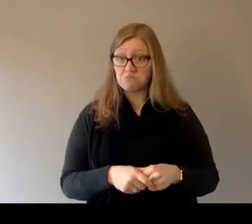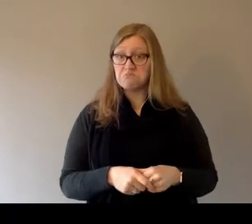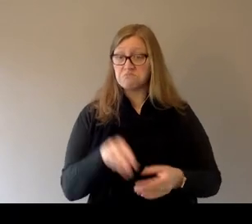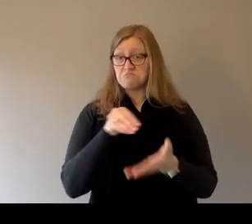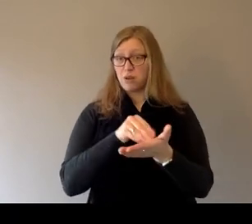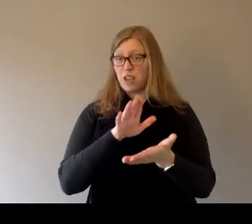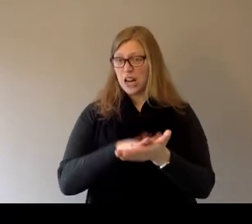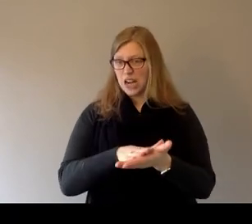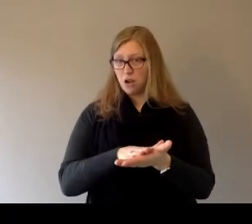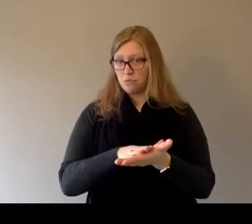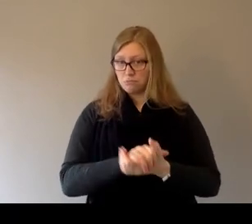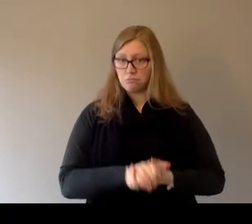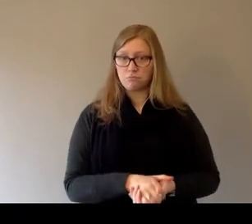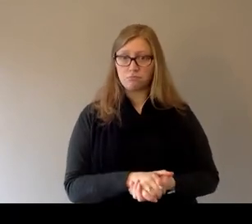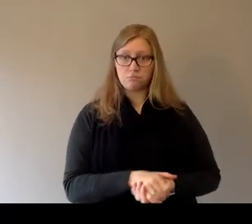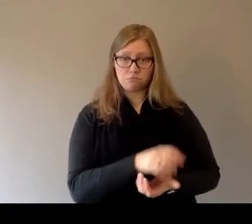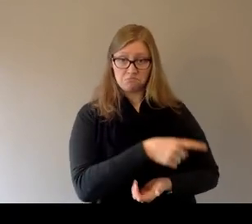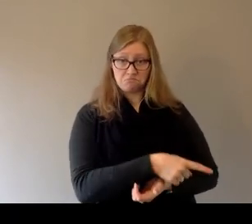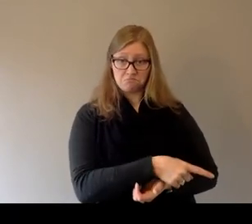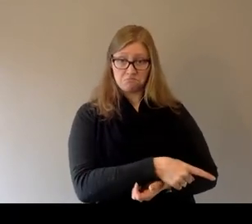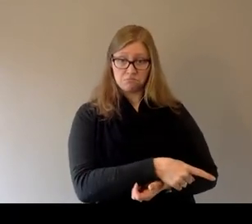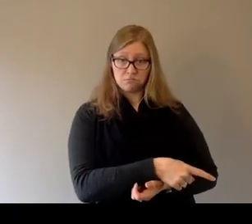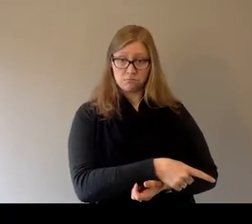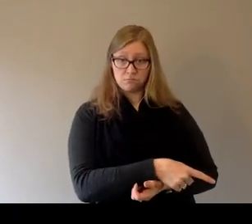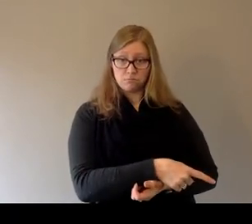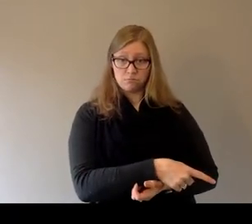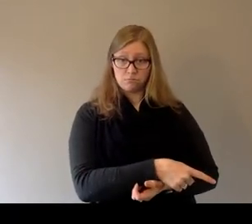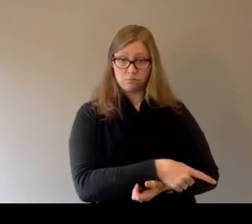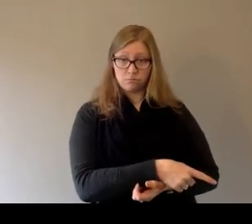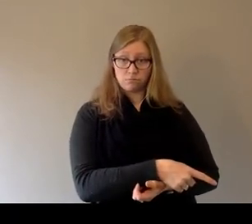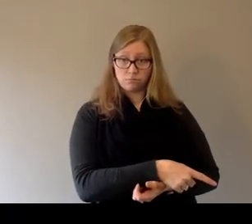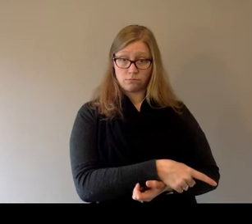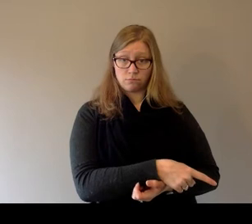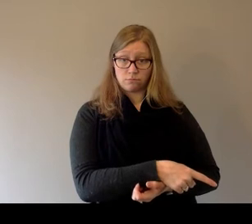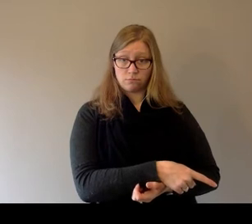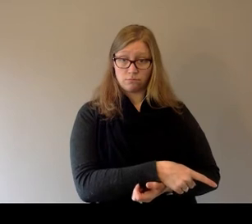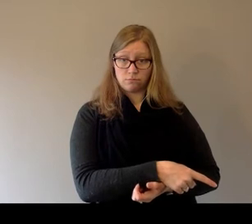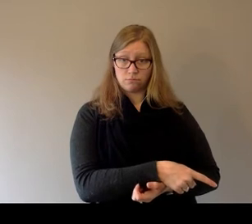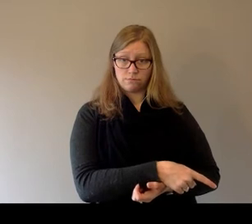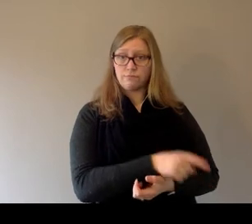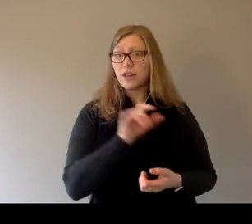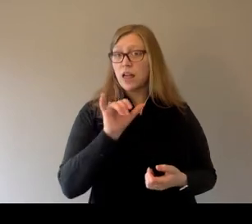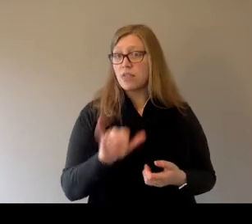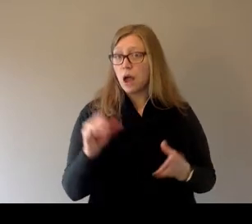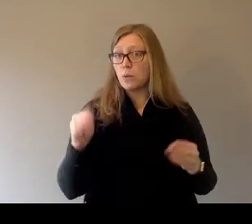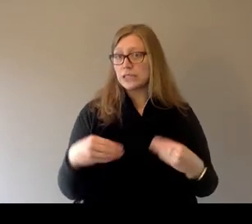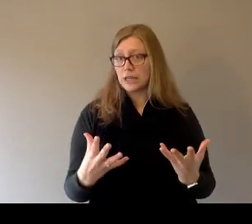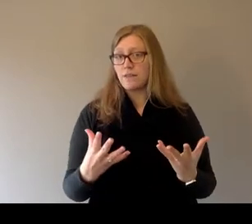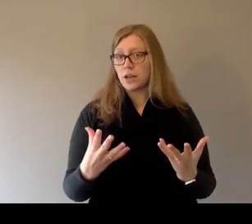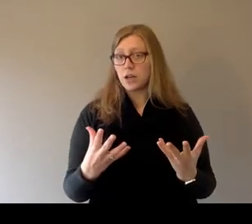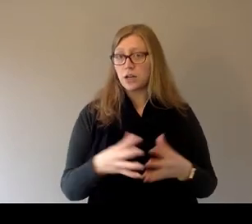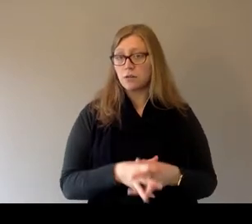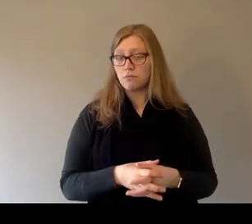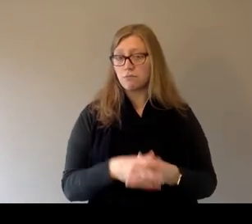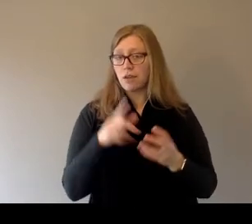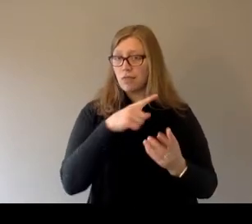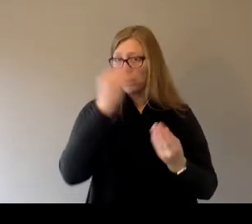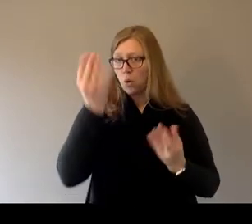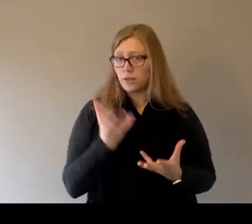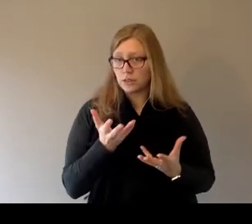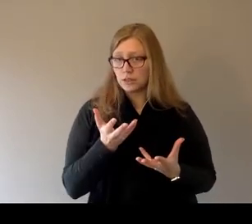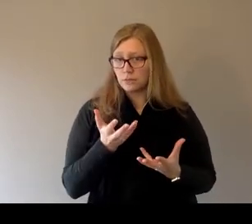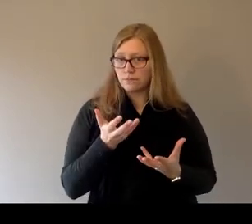KJ is parallel to LM. Well, that was given to us, right?